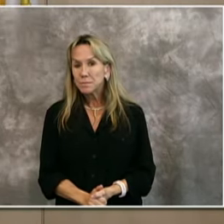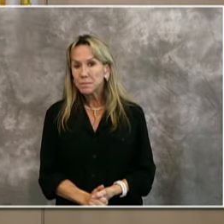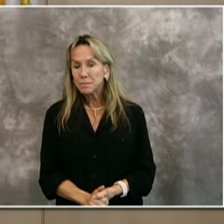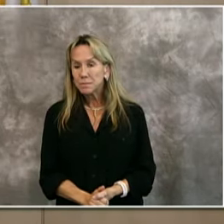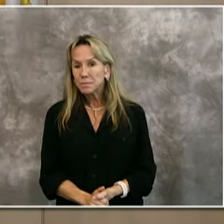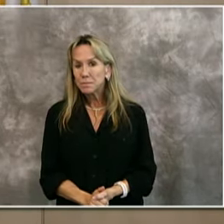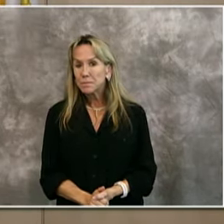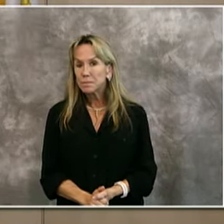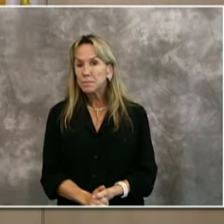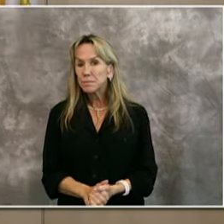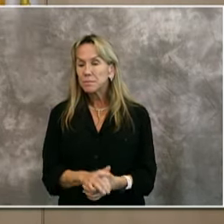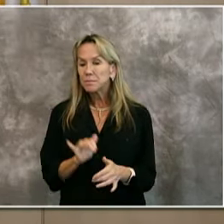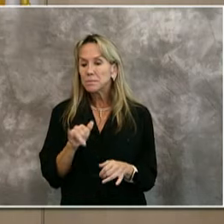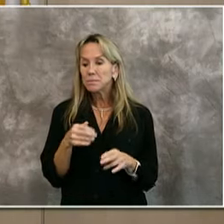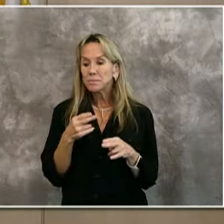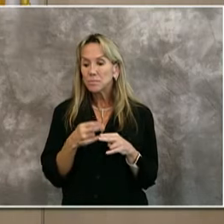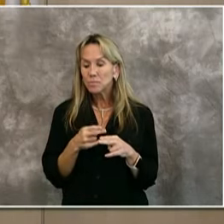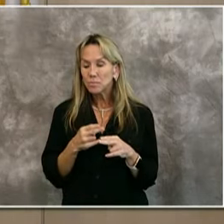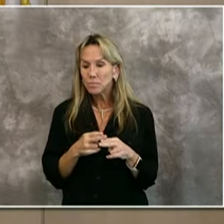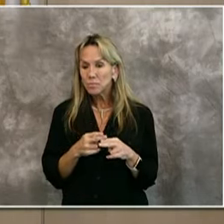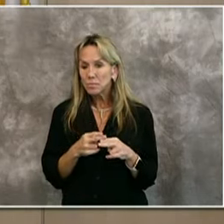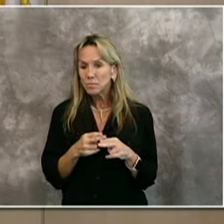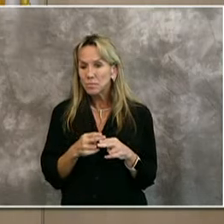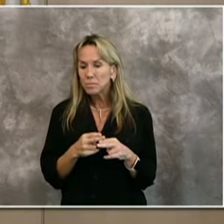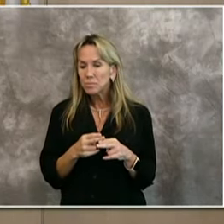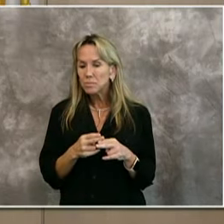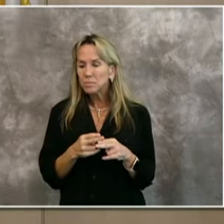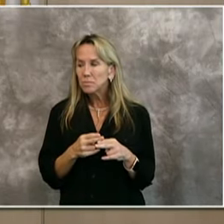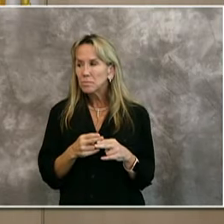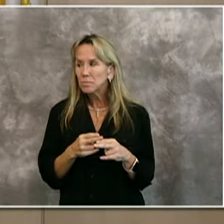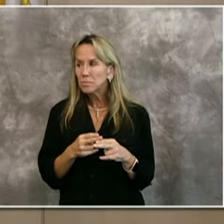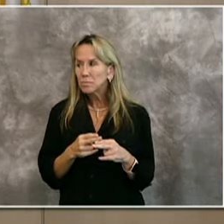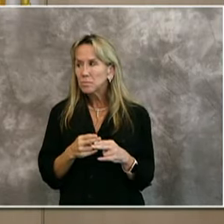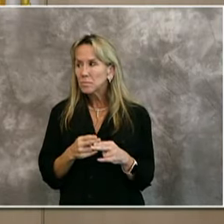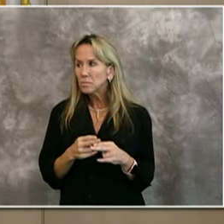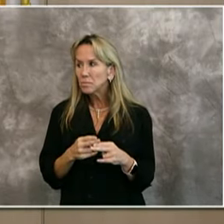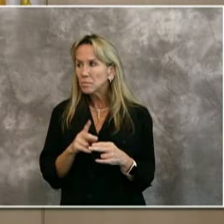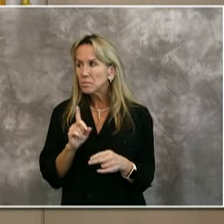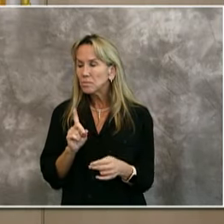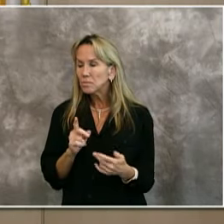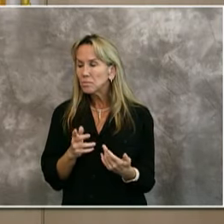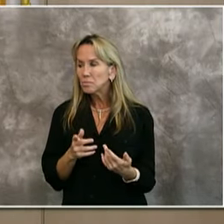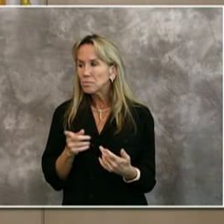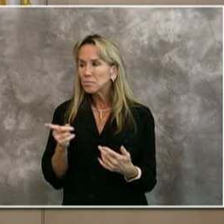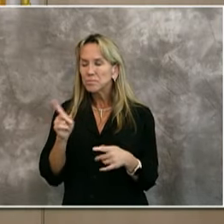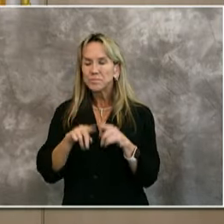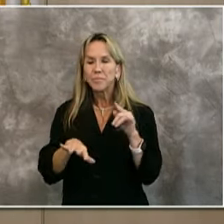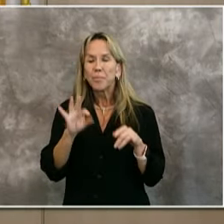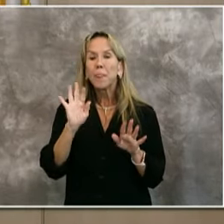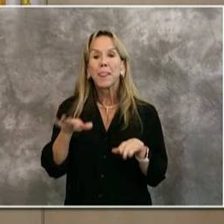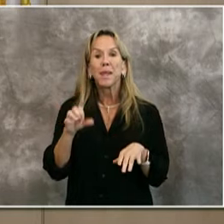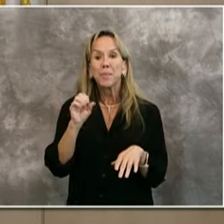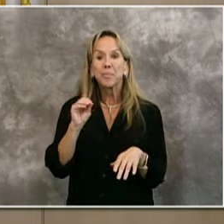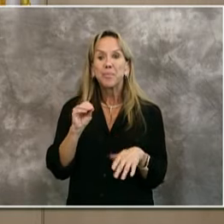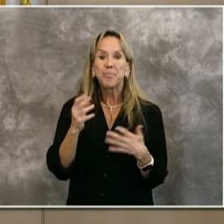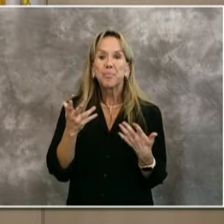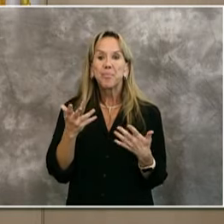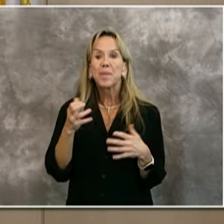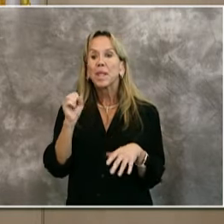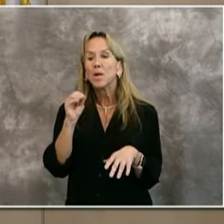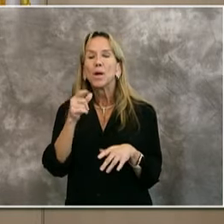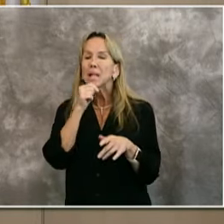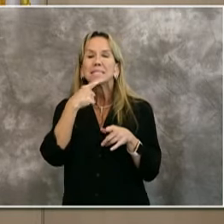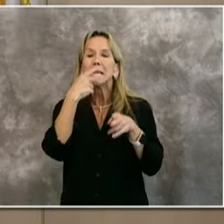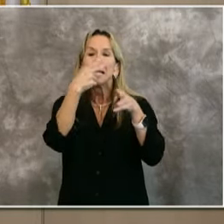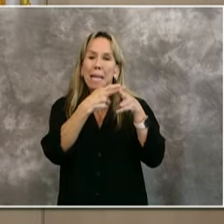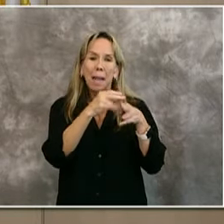The name is, it didn't have a name, it had a street. Oh, well, what I'll do is go over